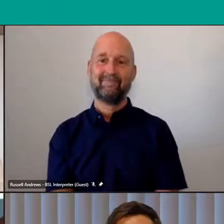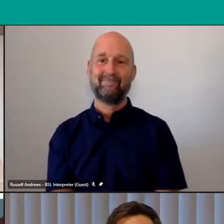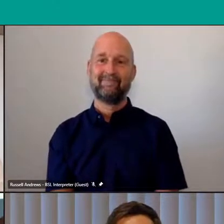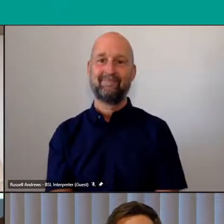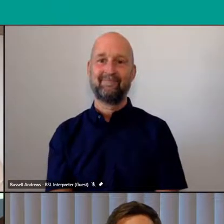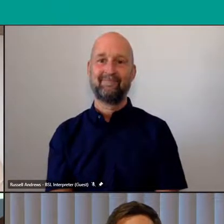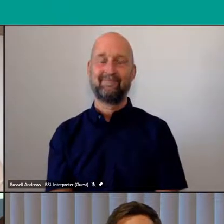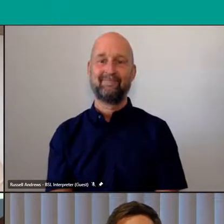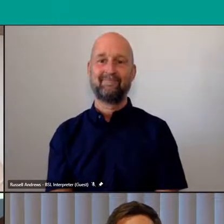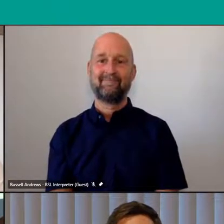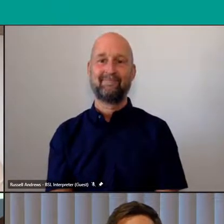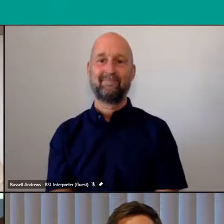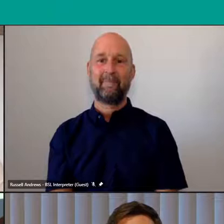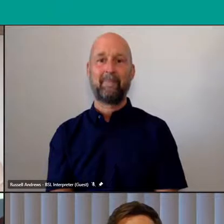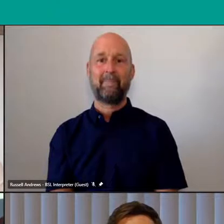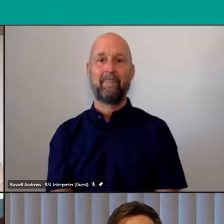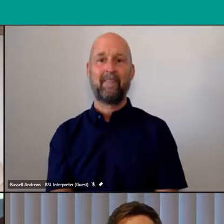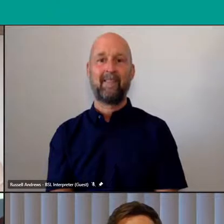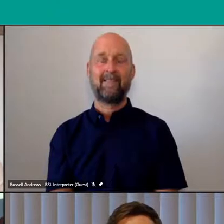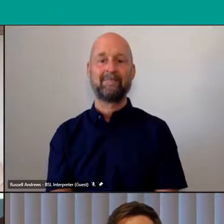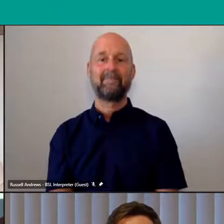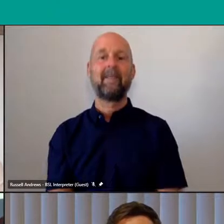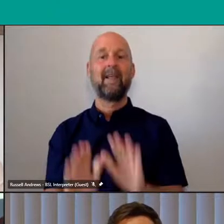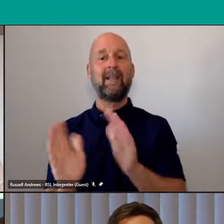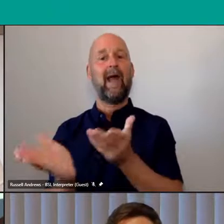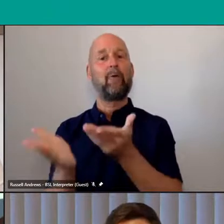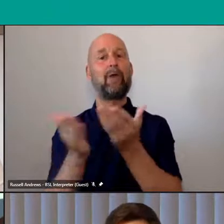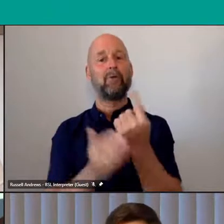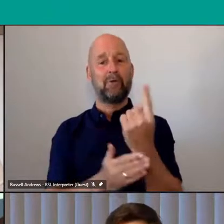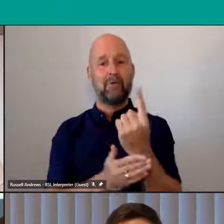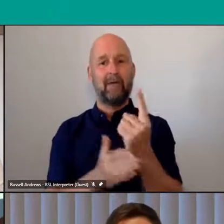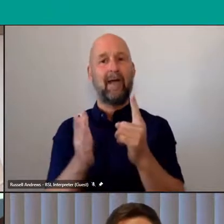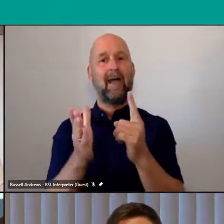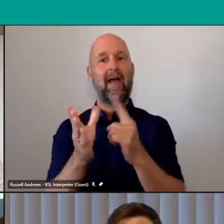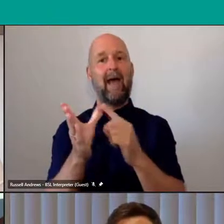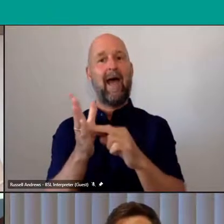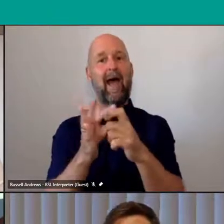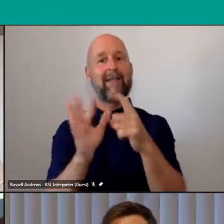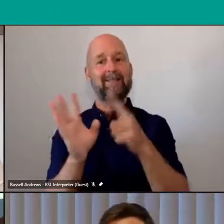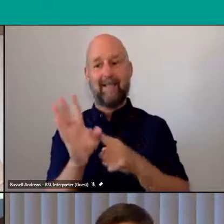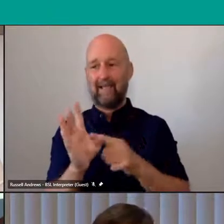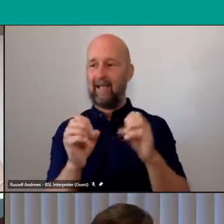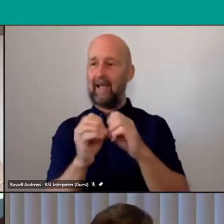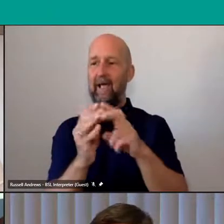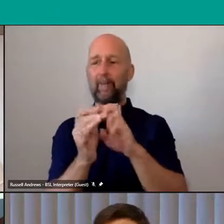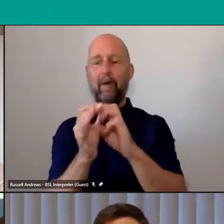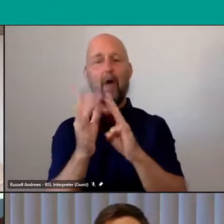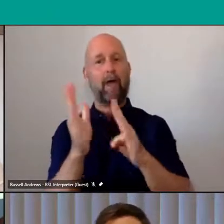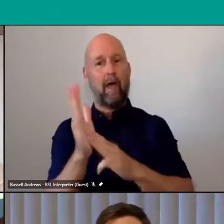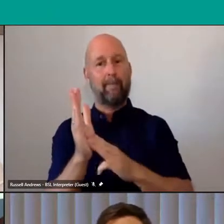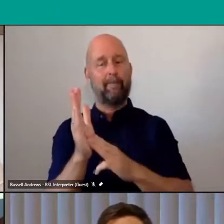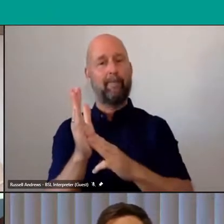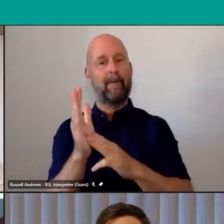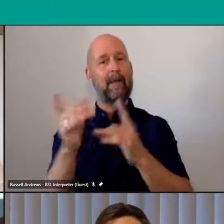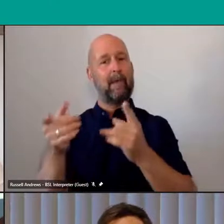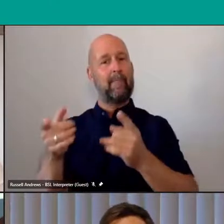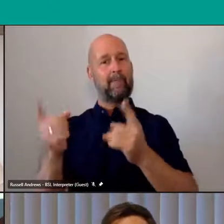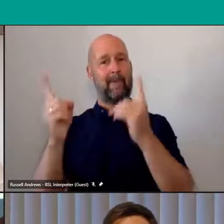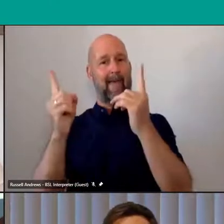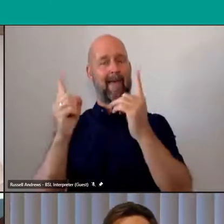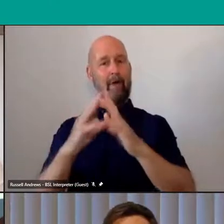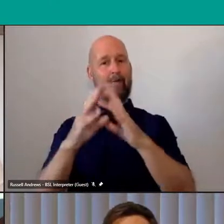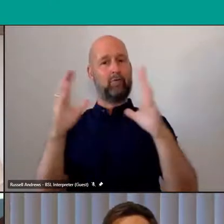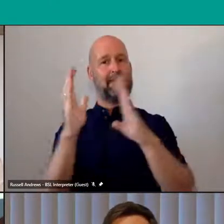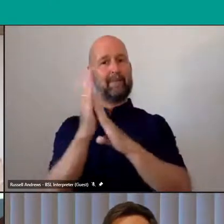And now, if I can introduce Andy Burnham, the Mayor of Greater Manchester, to add